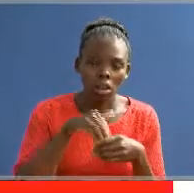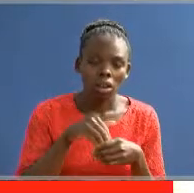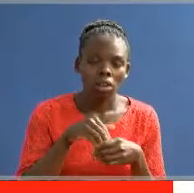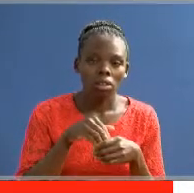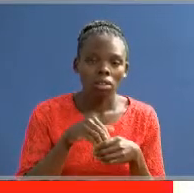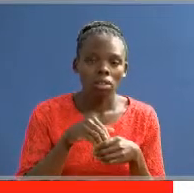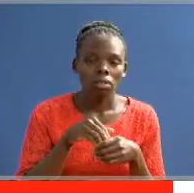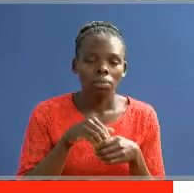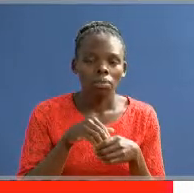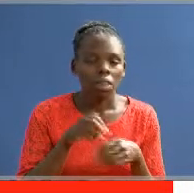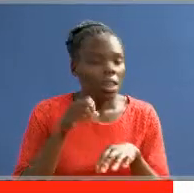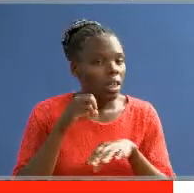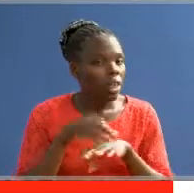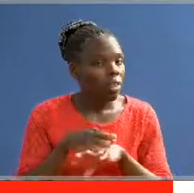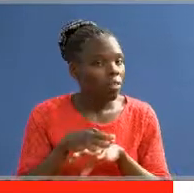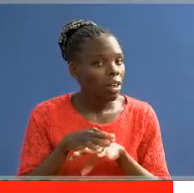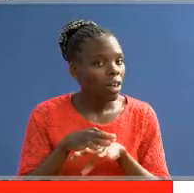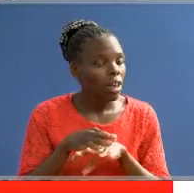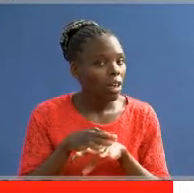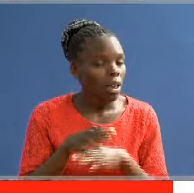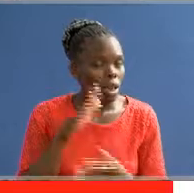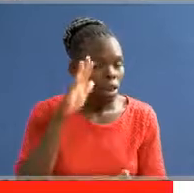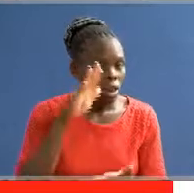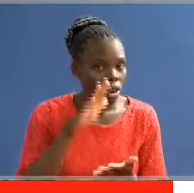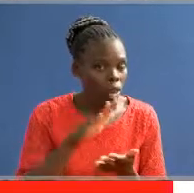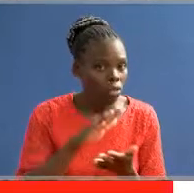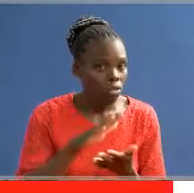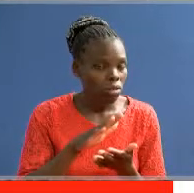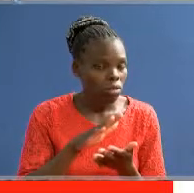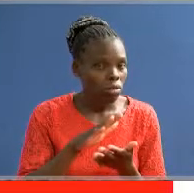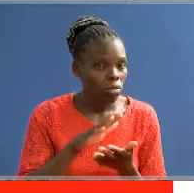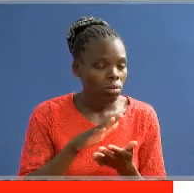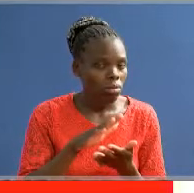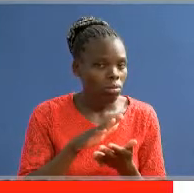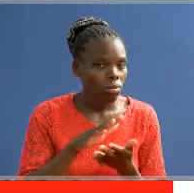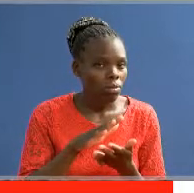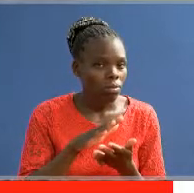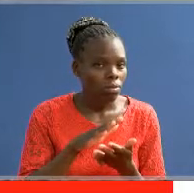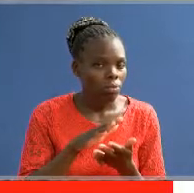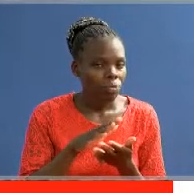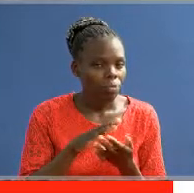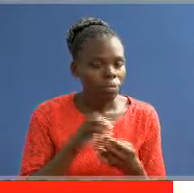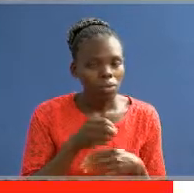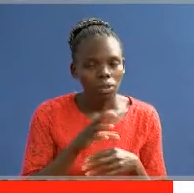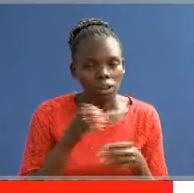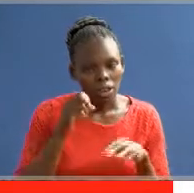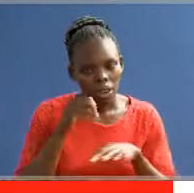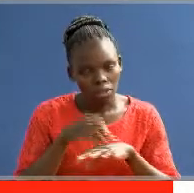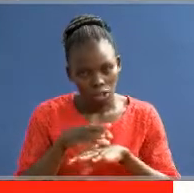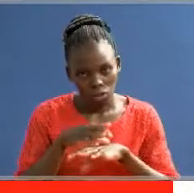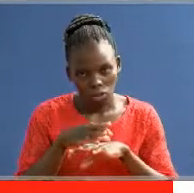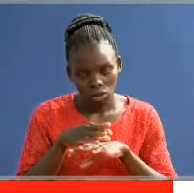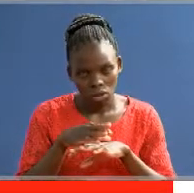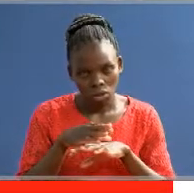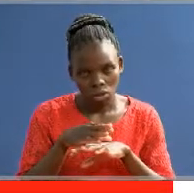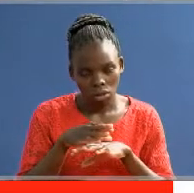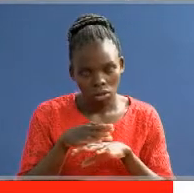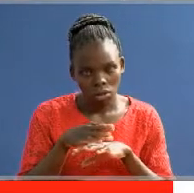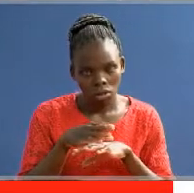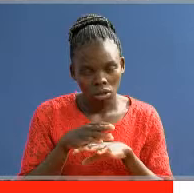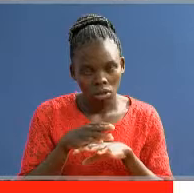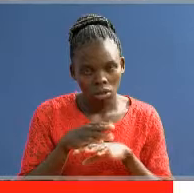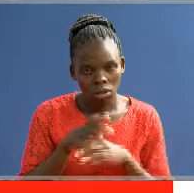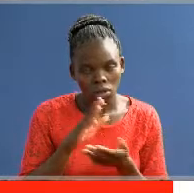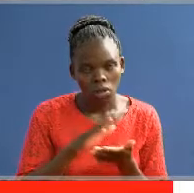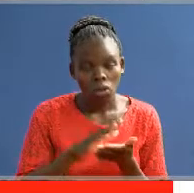stool. The side effects are you get a reduction in your white cell count, which then predisposes you to getting infections. Your platelets can go low,